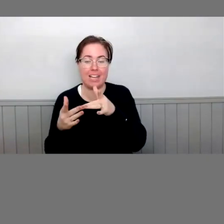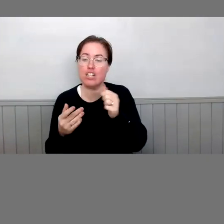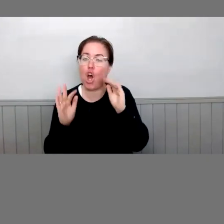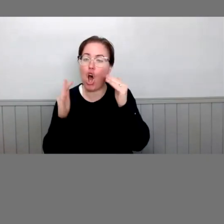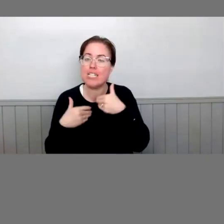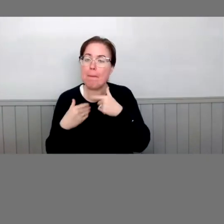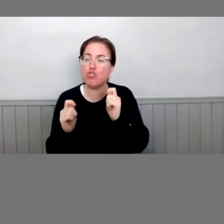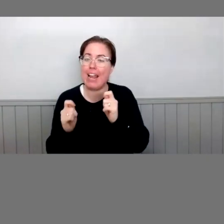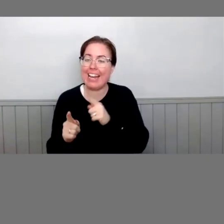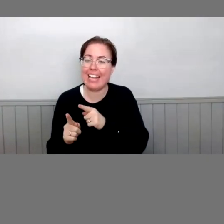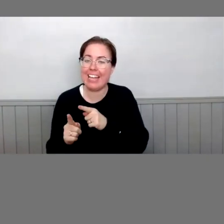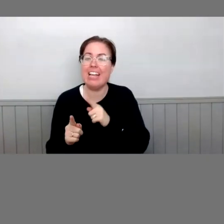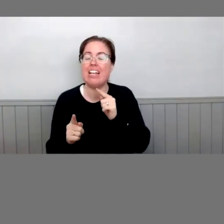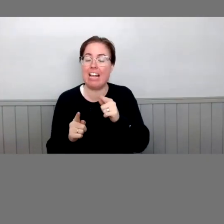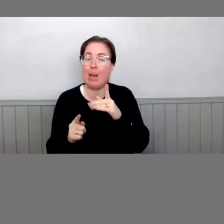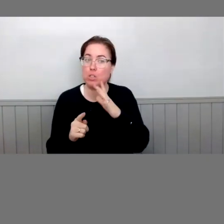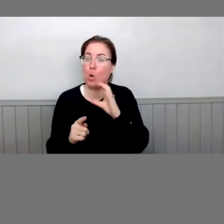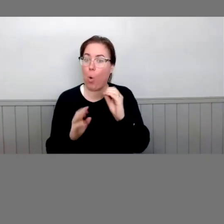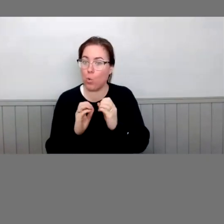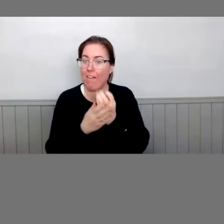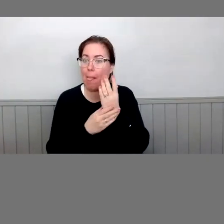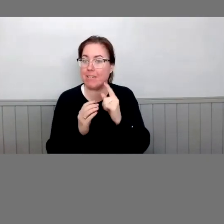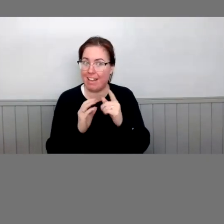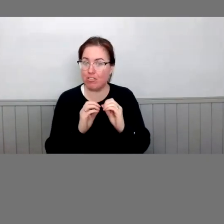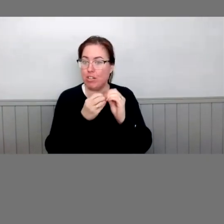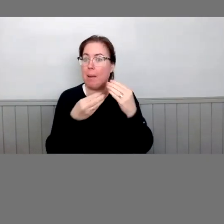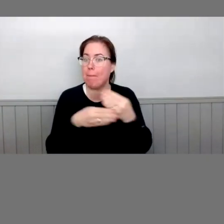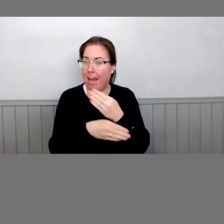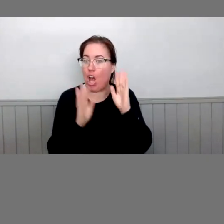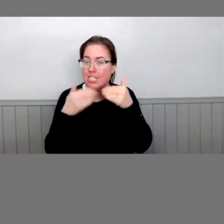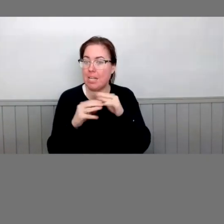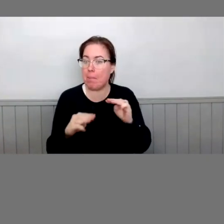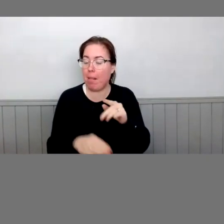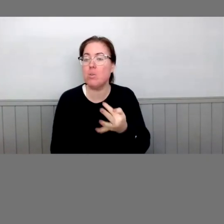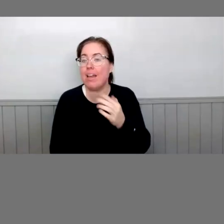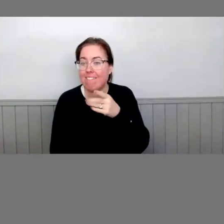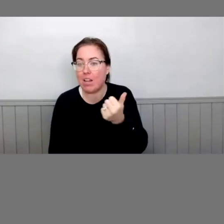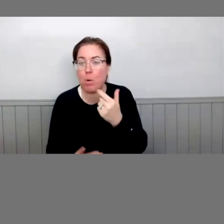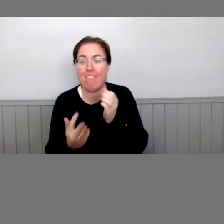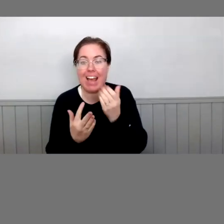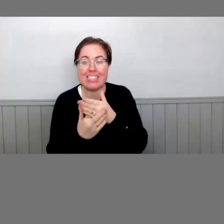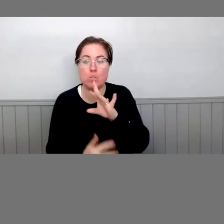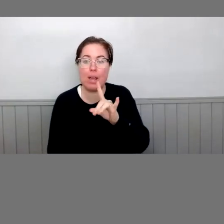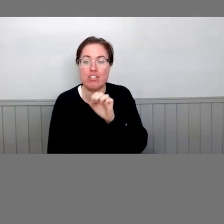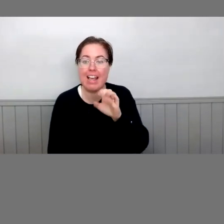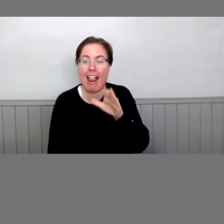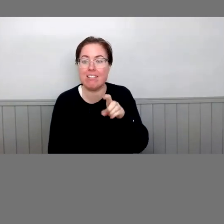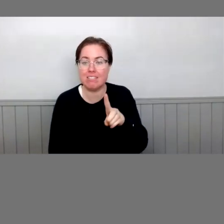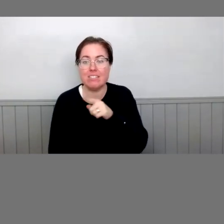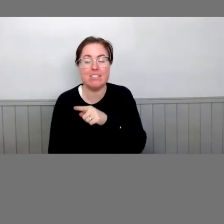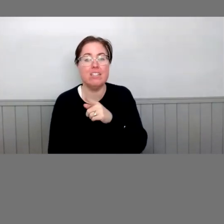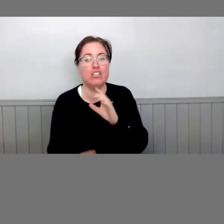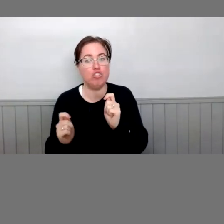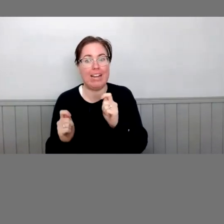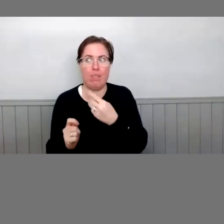this particular training is co-developed and delivered by autistic people. So for anyone who has access to HSE Land, that might be